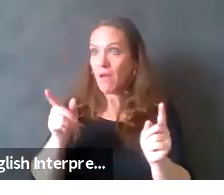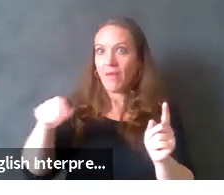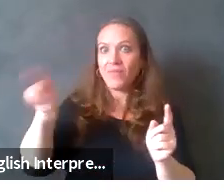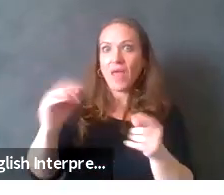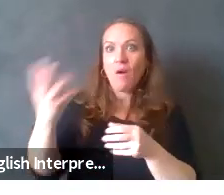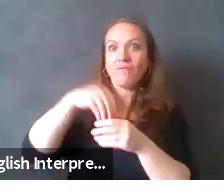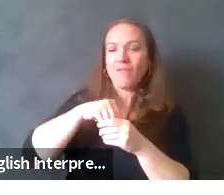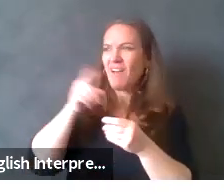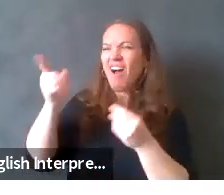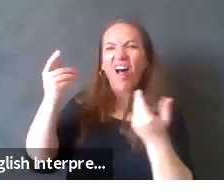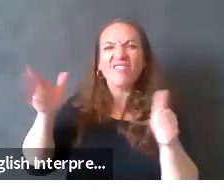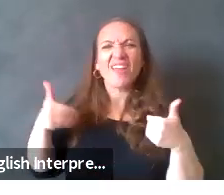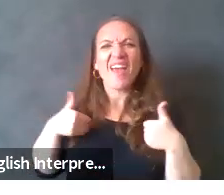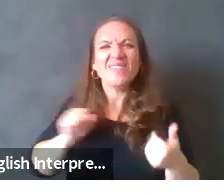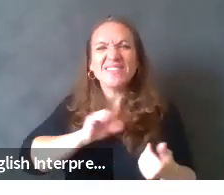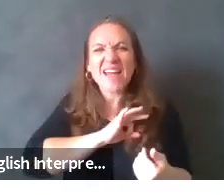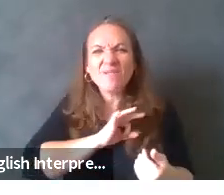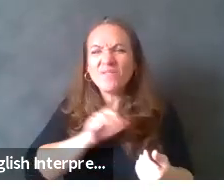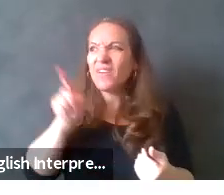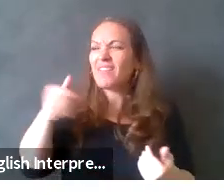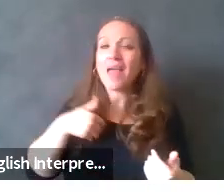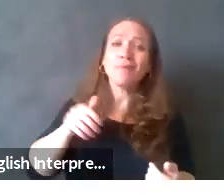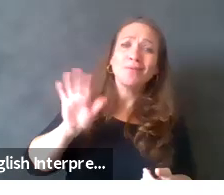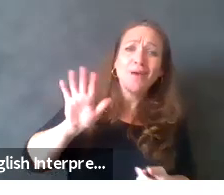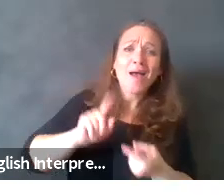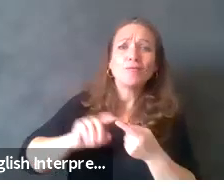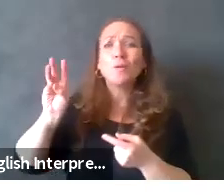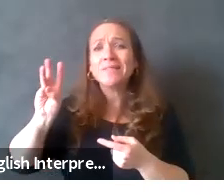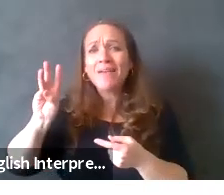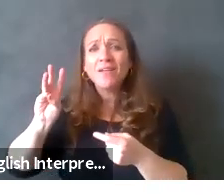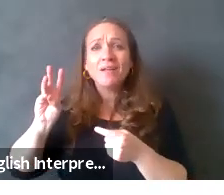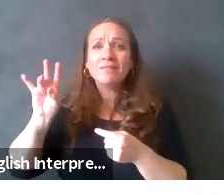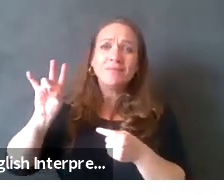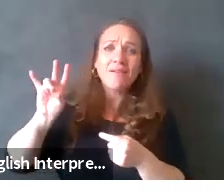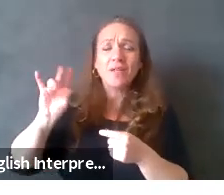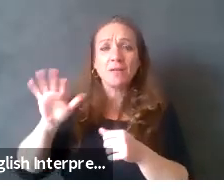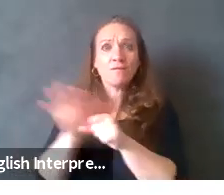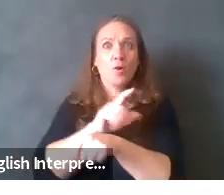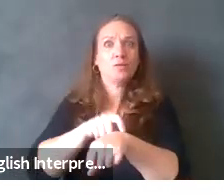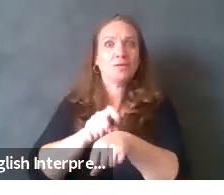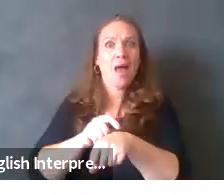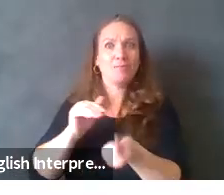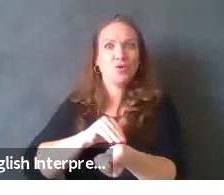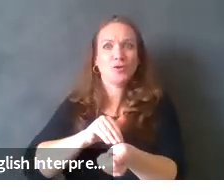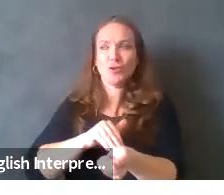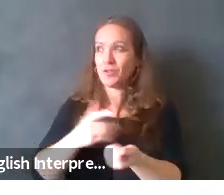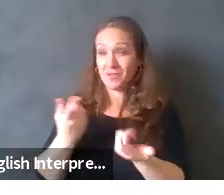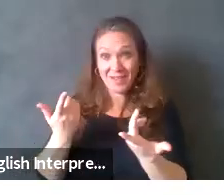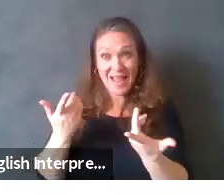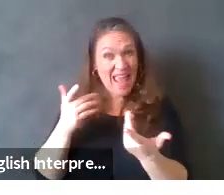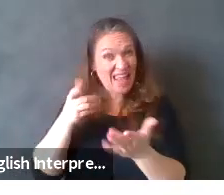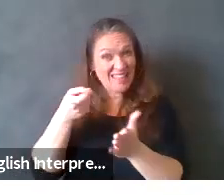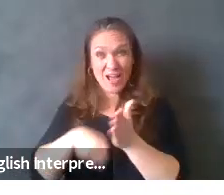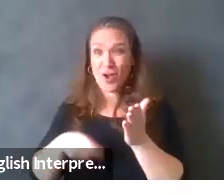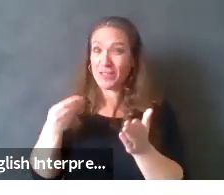have staffs of 5 to 7 full-time equivalents to do that. It costs thousands and thousands of dollars